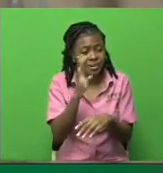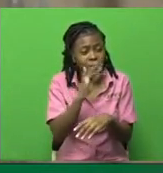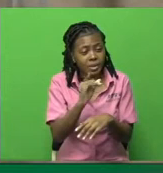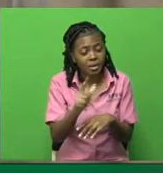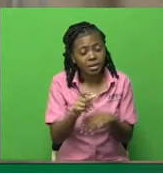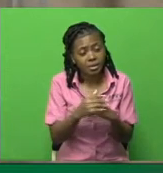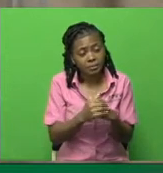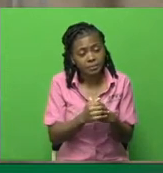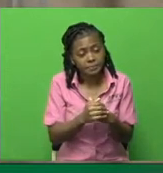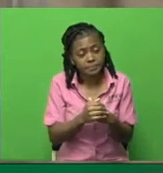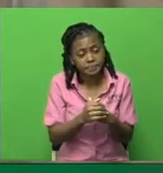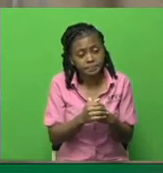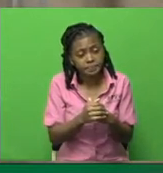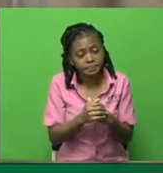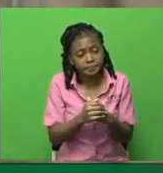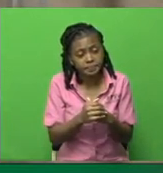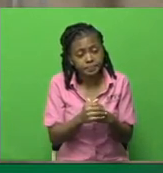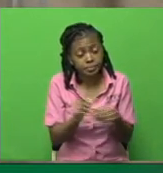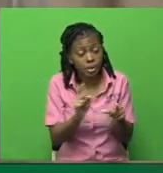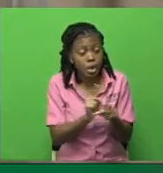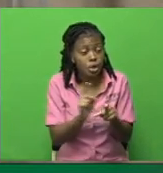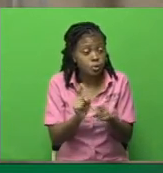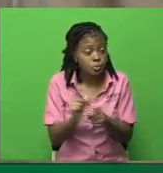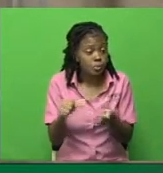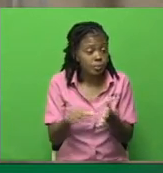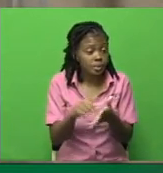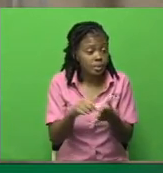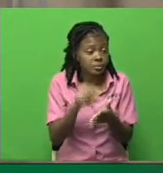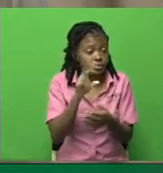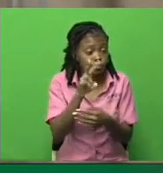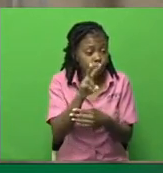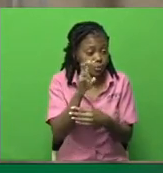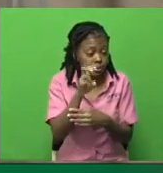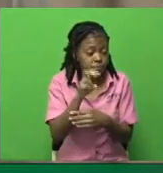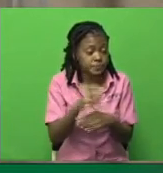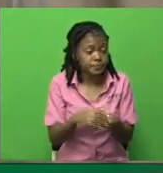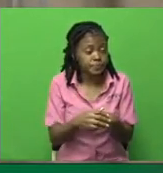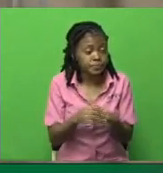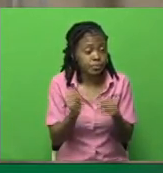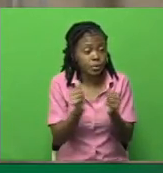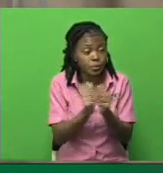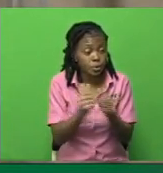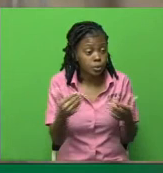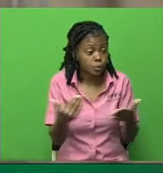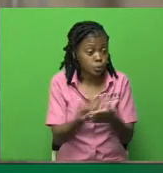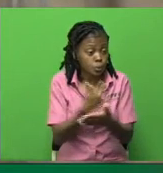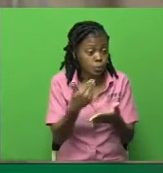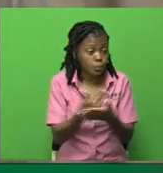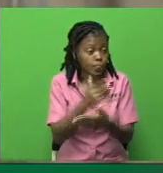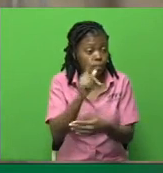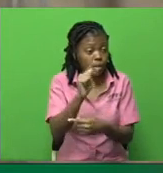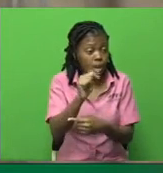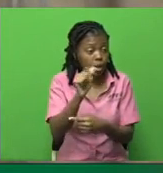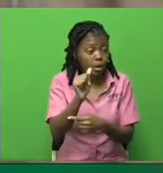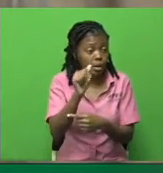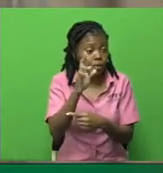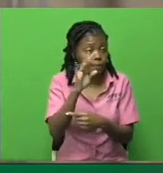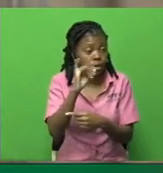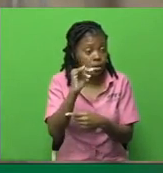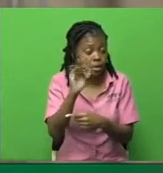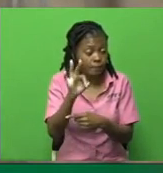also says on page 200 where the current tariff structure for meter domestic customer customer consuming